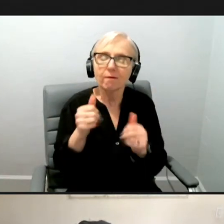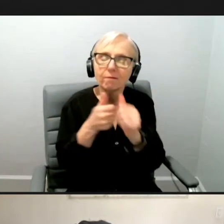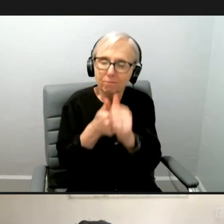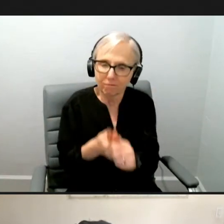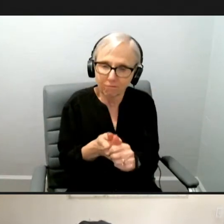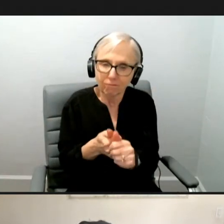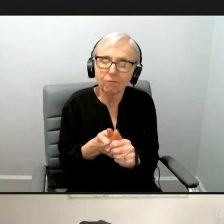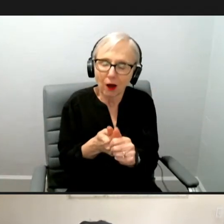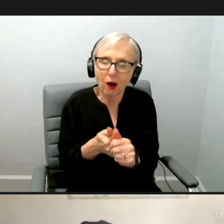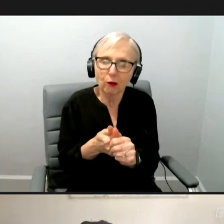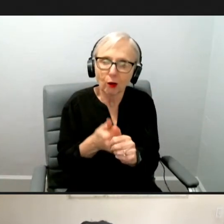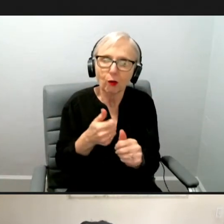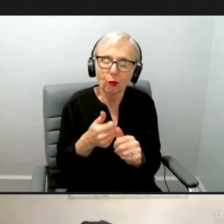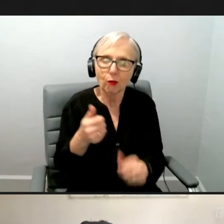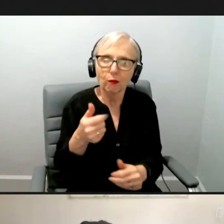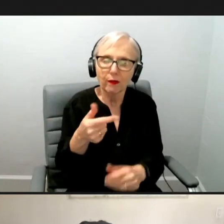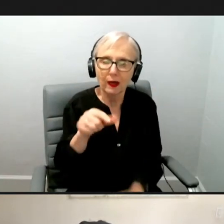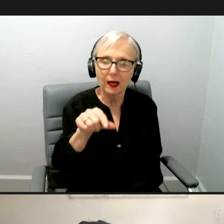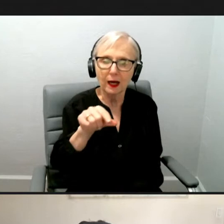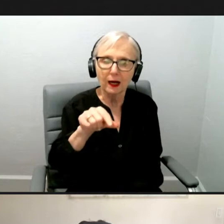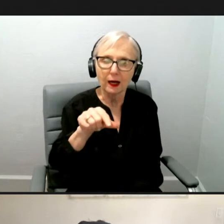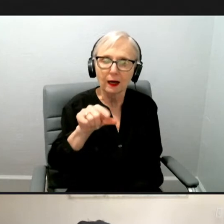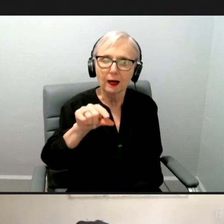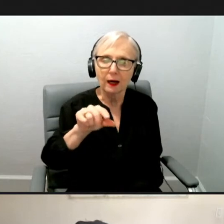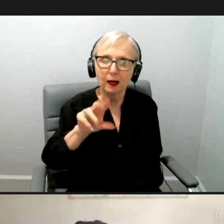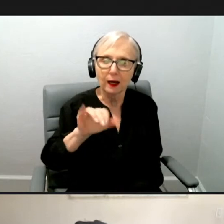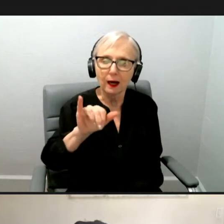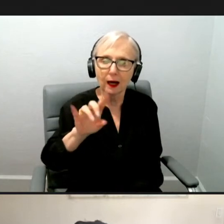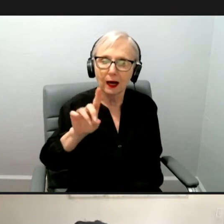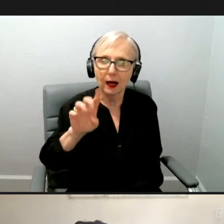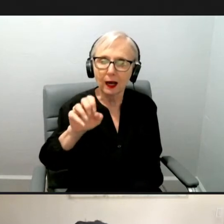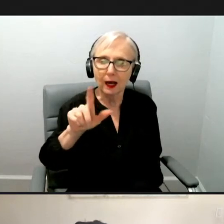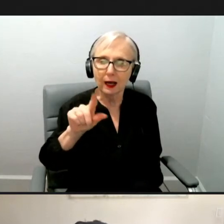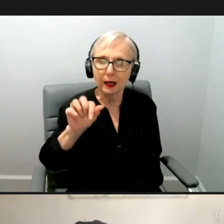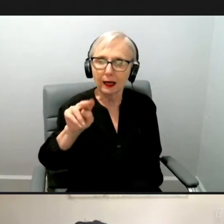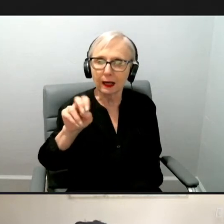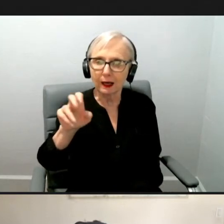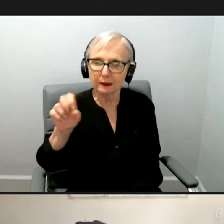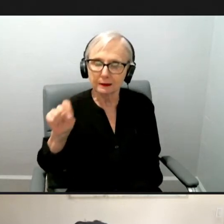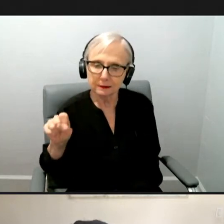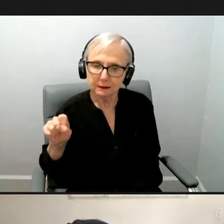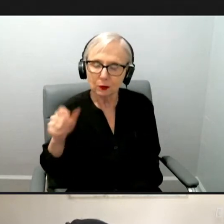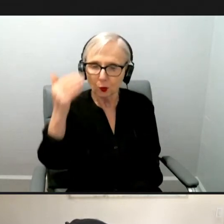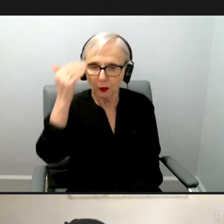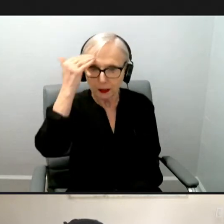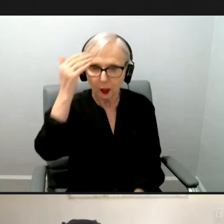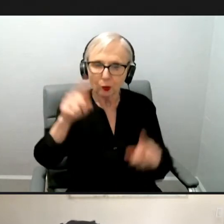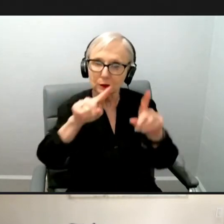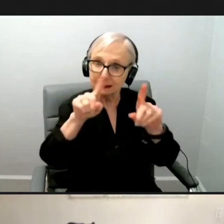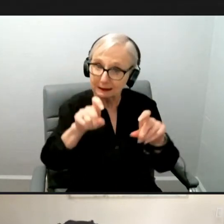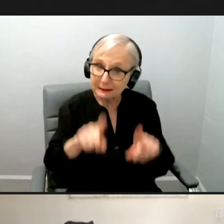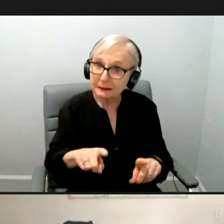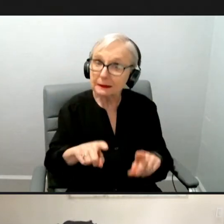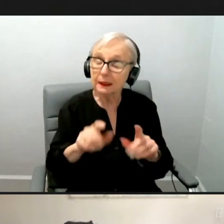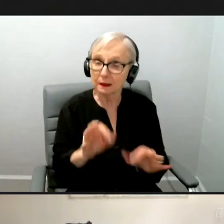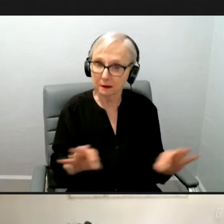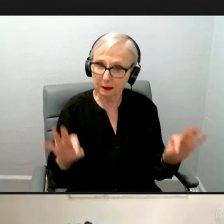2 years now is really important. We know that testing is a really important strategy. So